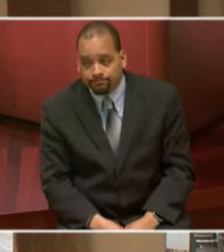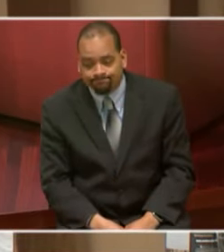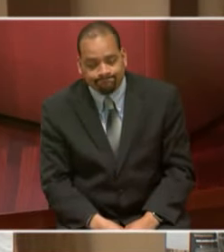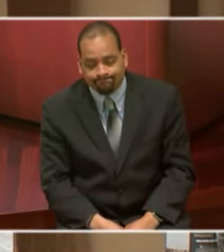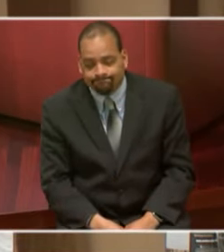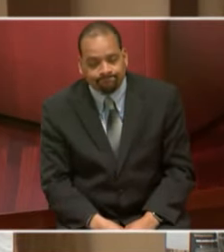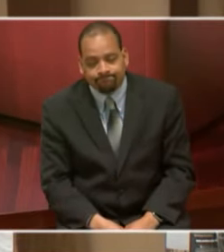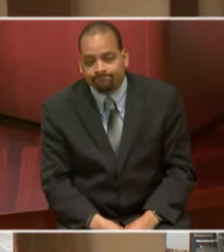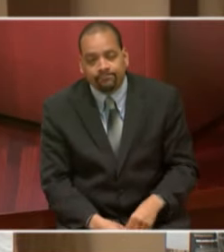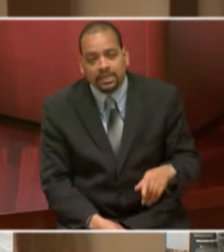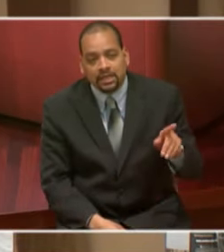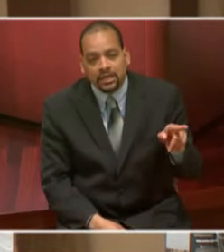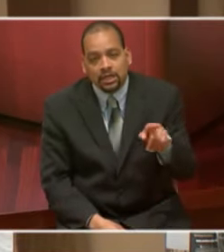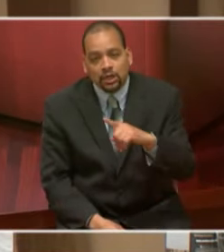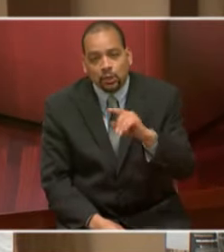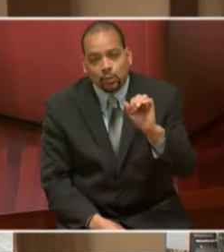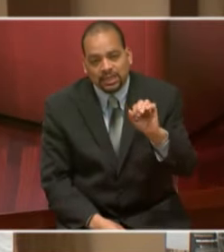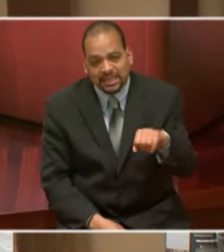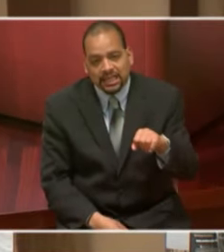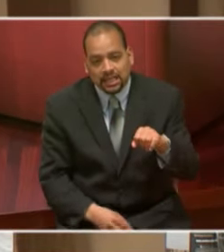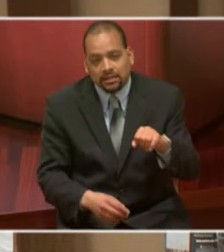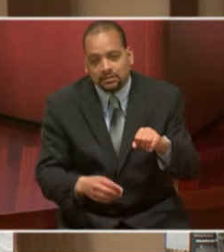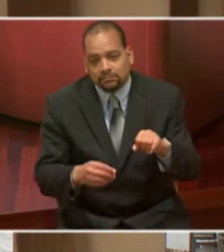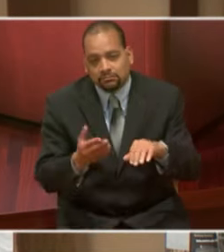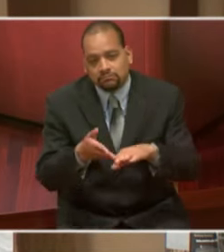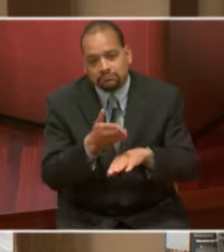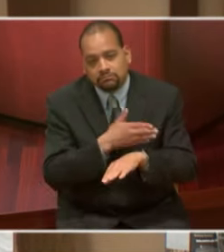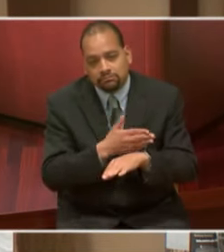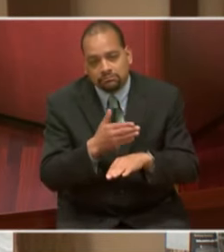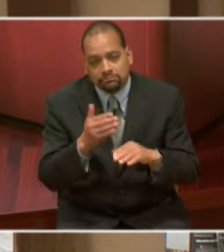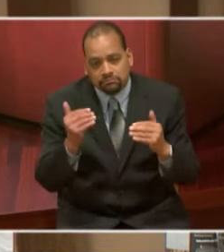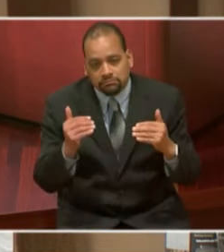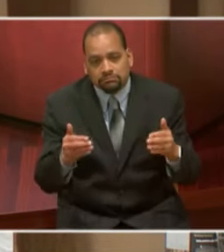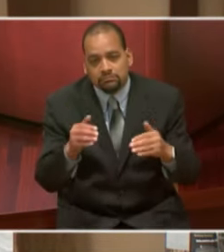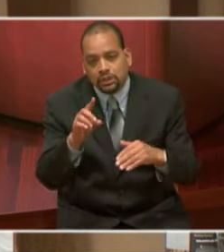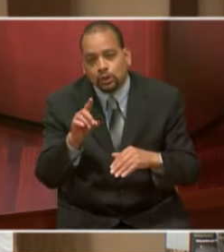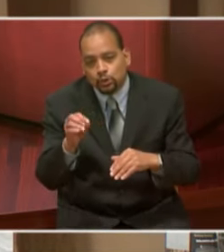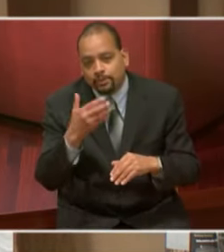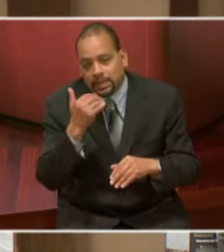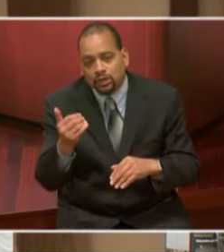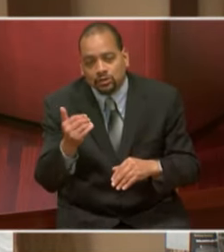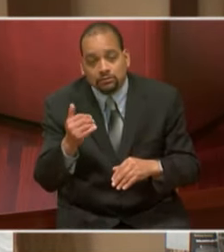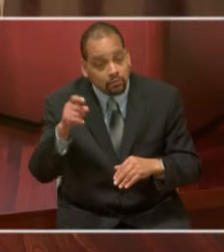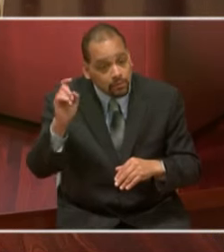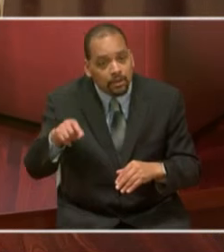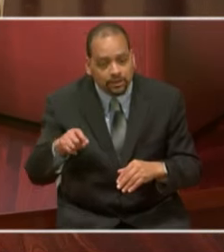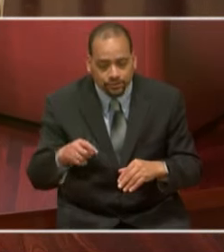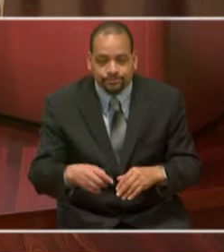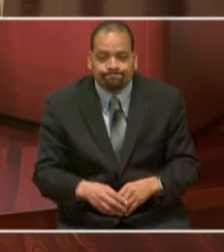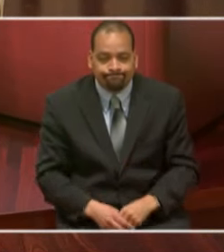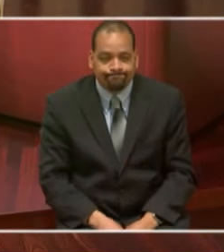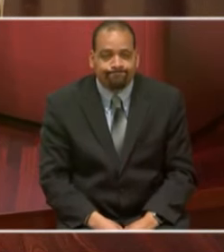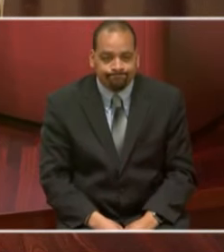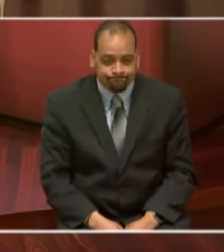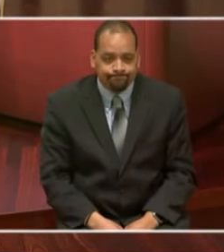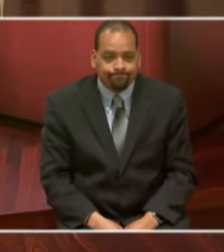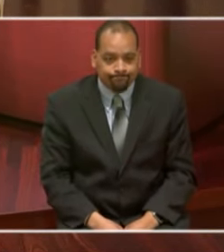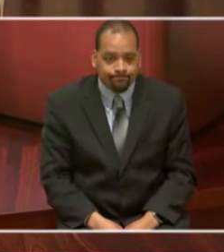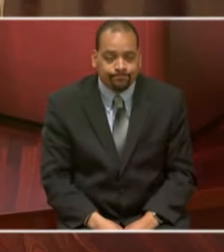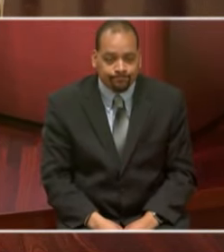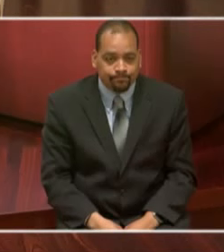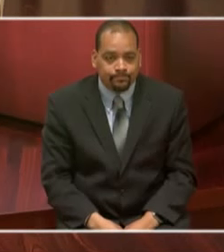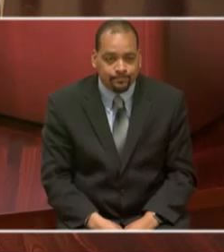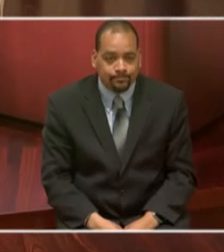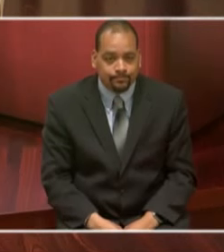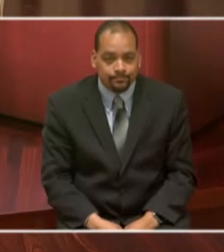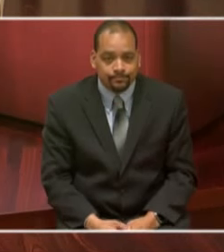Africa. What parallels do you see between what happened in this country in the 50s and 60s and what happened in South Africa a